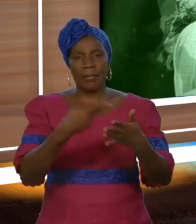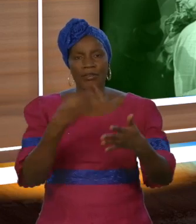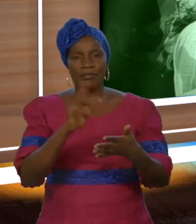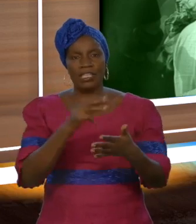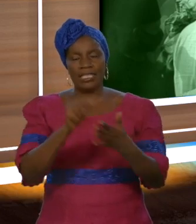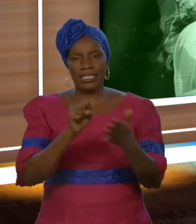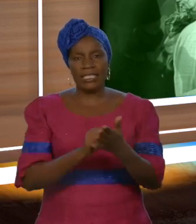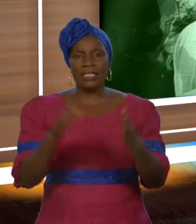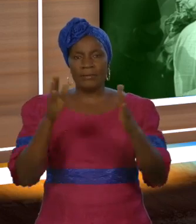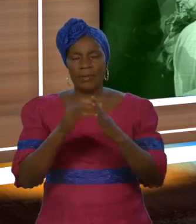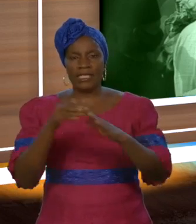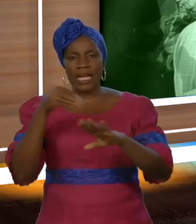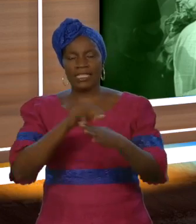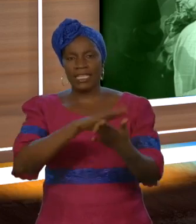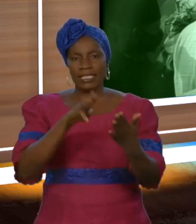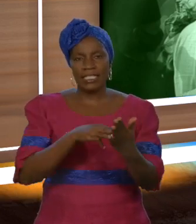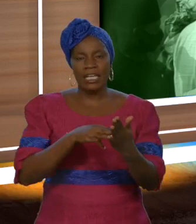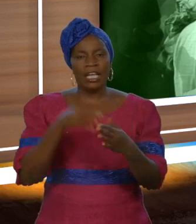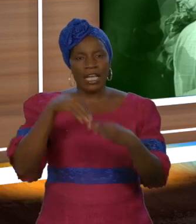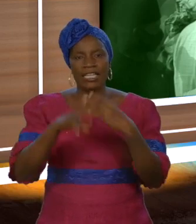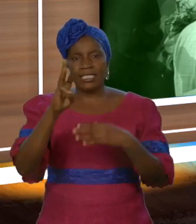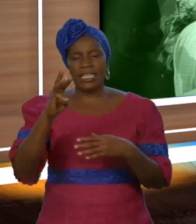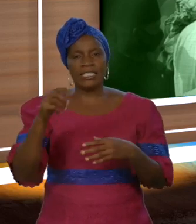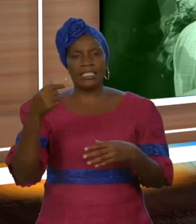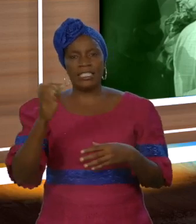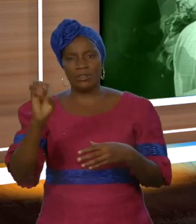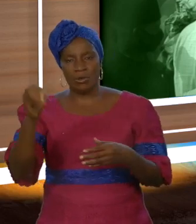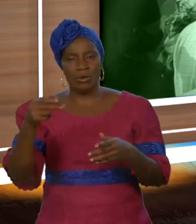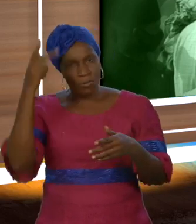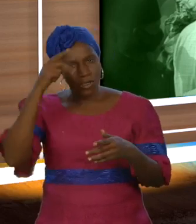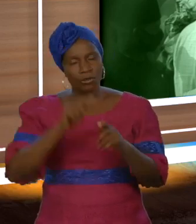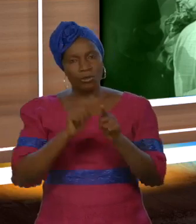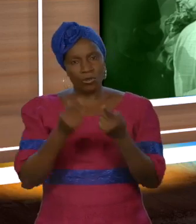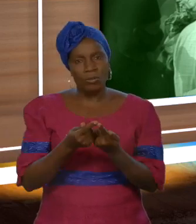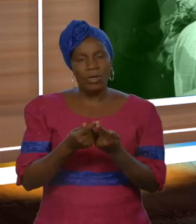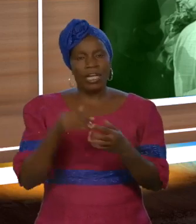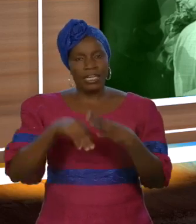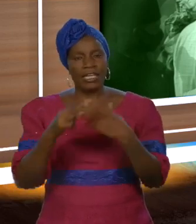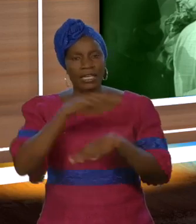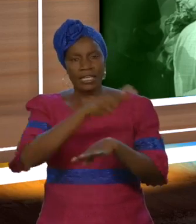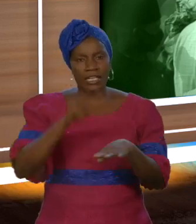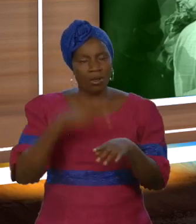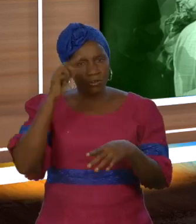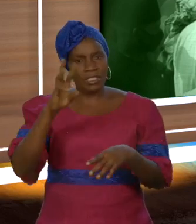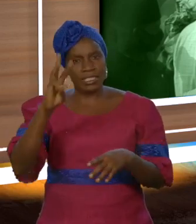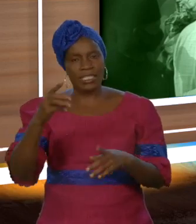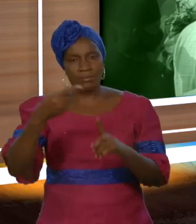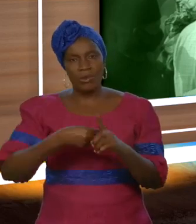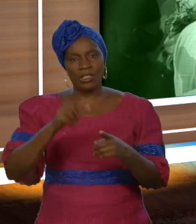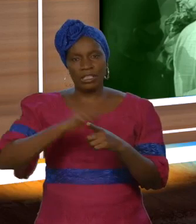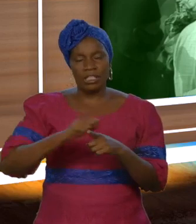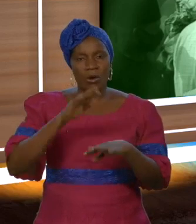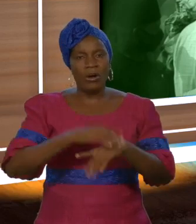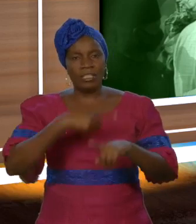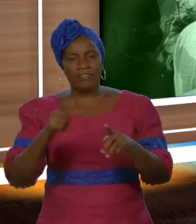were assembled in the various centers located in the 6 geopolitical zones of the nation for 6 weeks in-house training on various